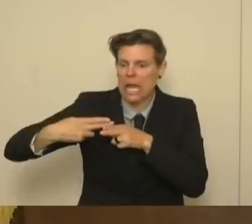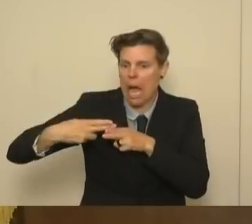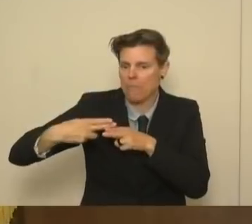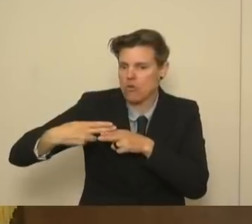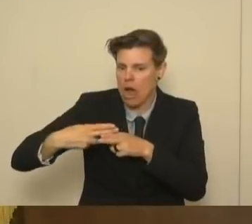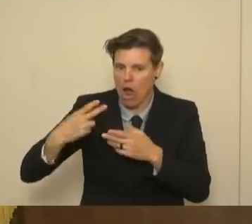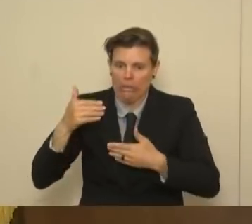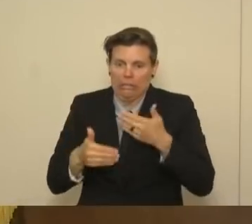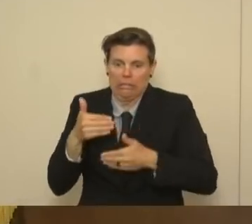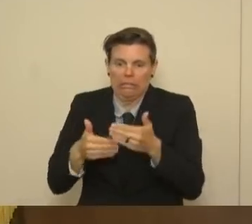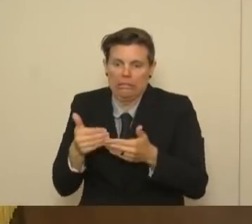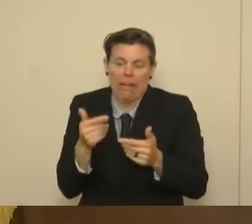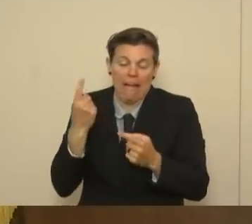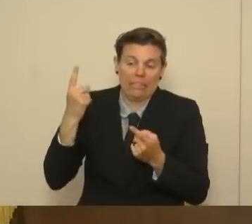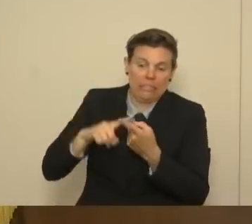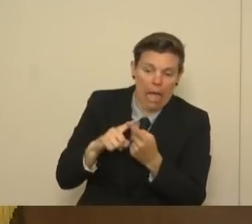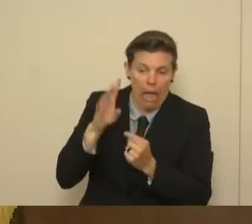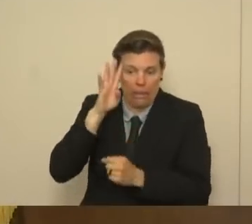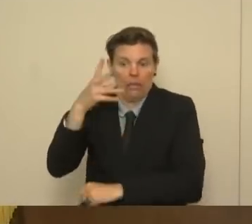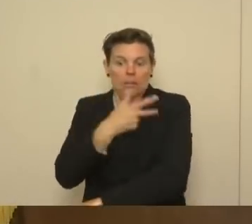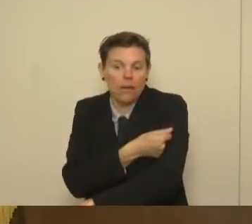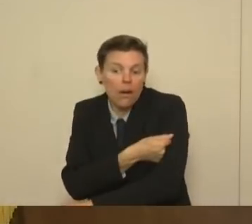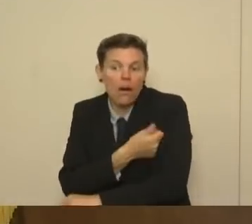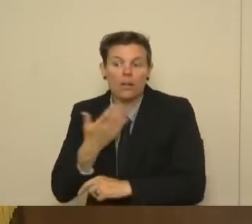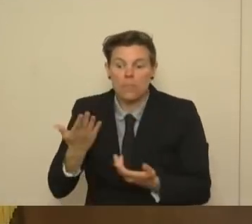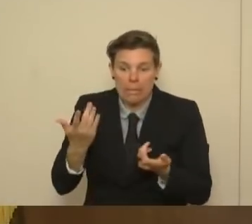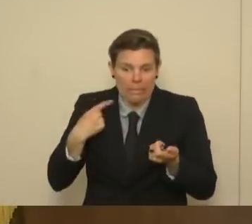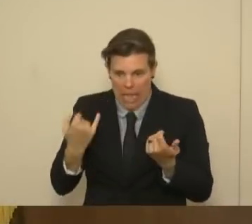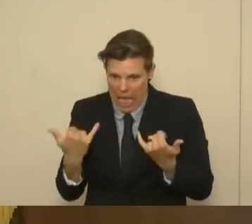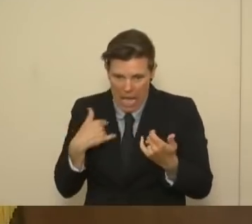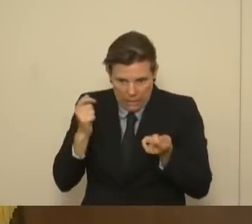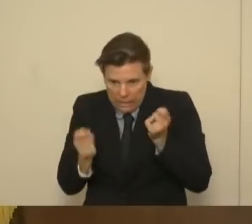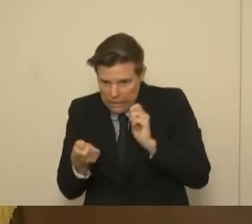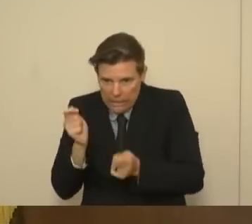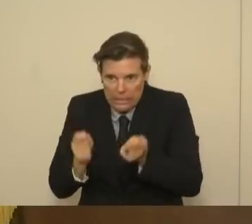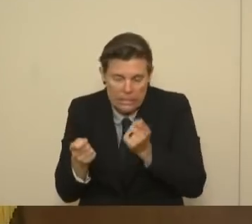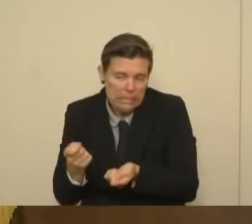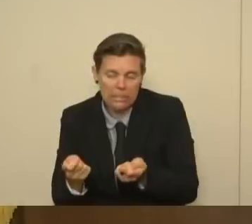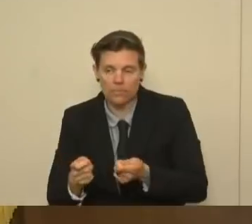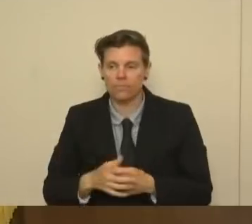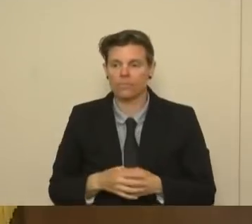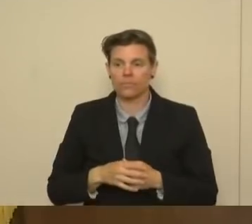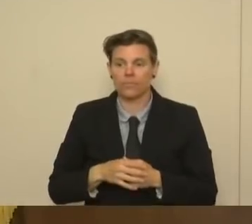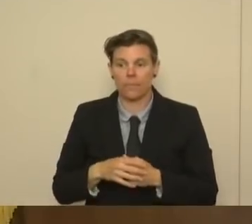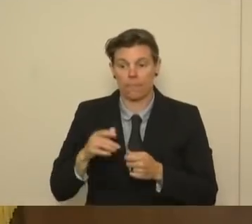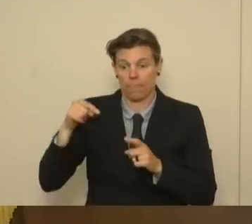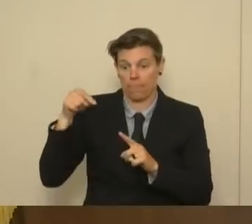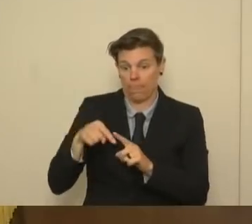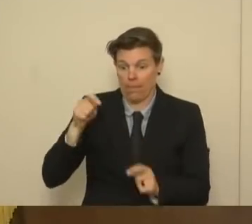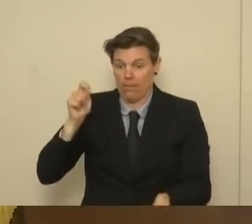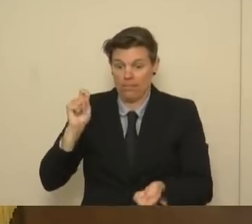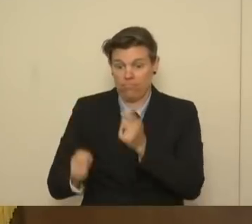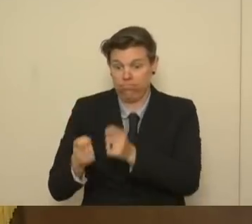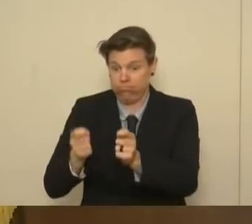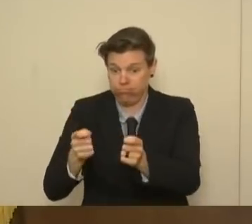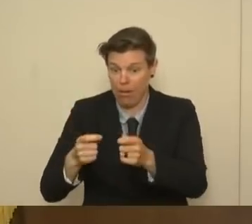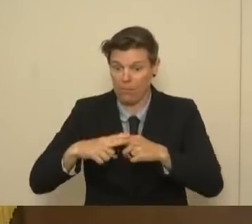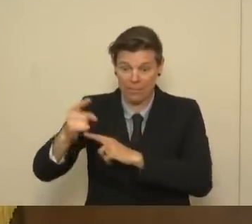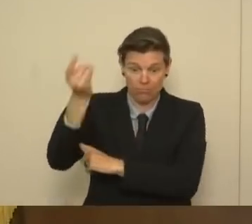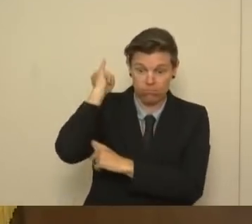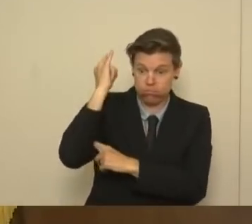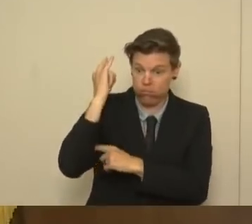being constantly refined, and they should. All have to be, evidence-based and safe, FDA approved. But